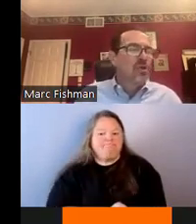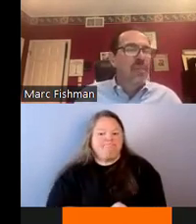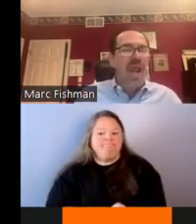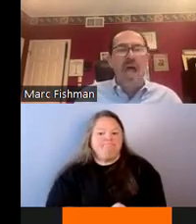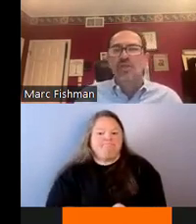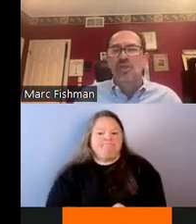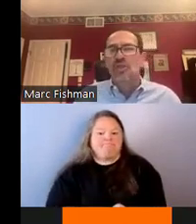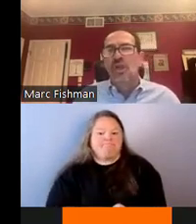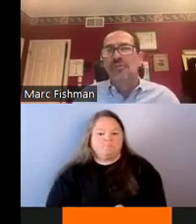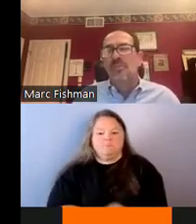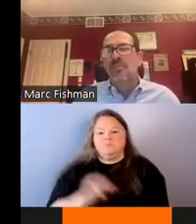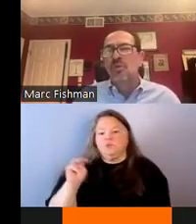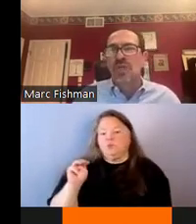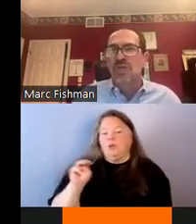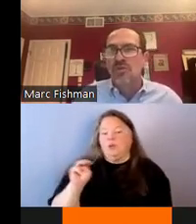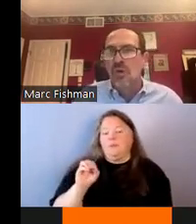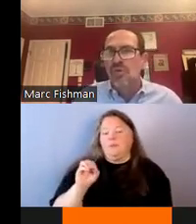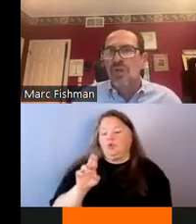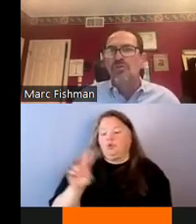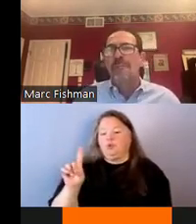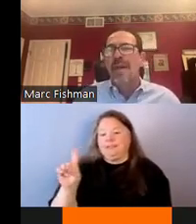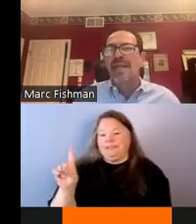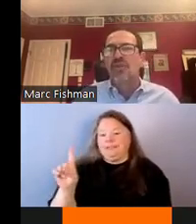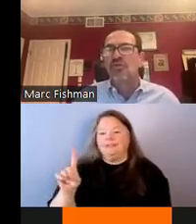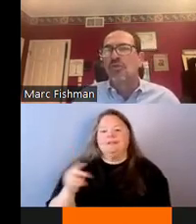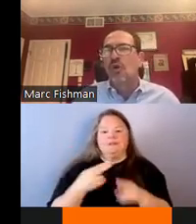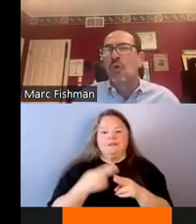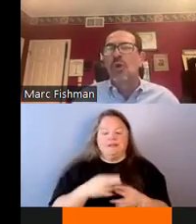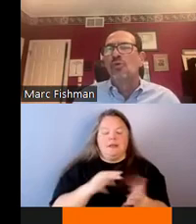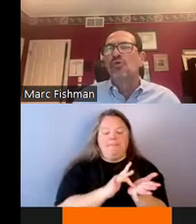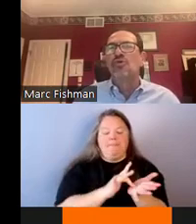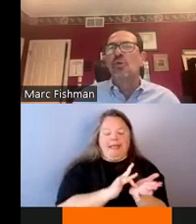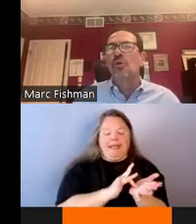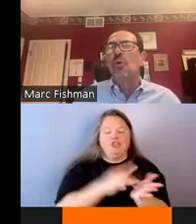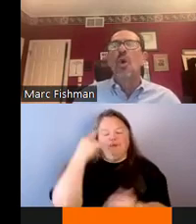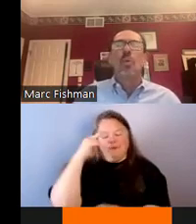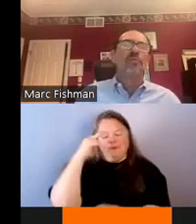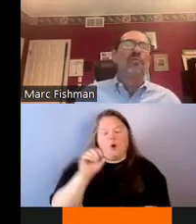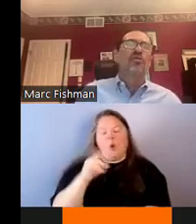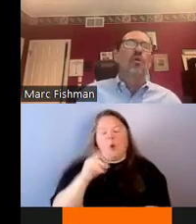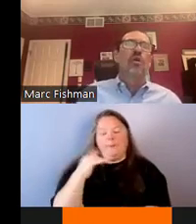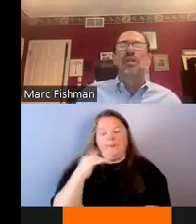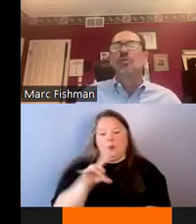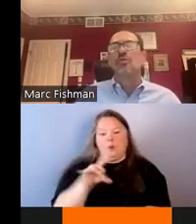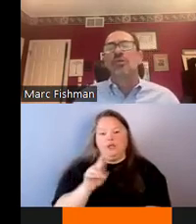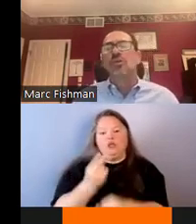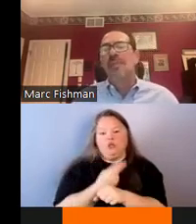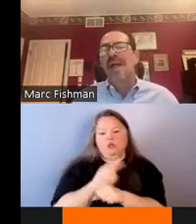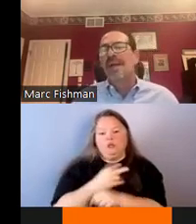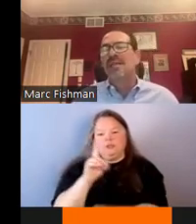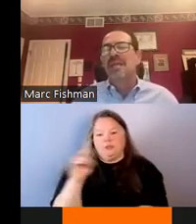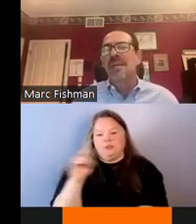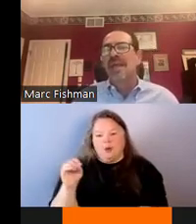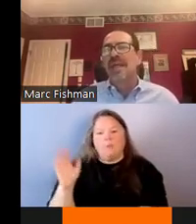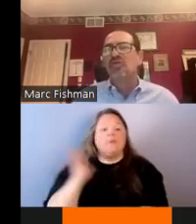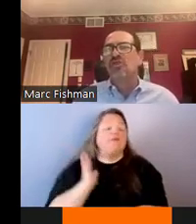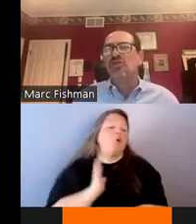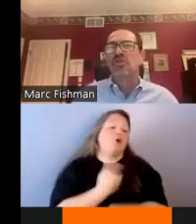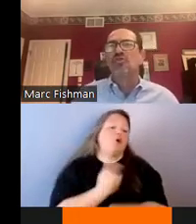the terminology shifts. MOUD, as you know, stands for medication for opioid use disorder. We've historically used the term